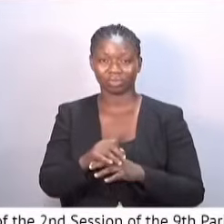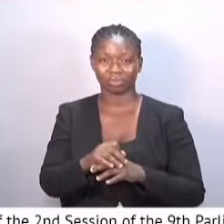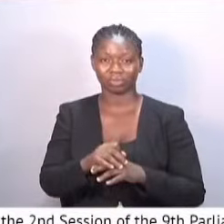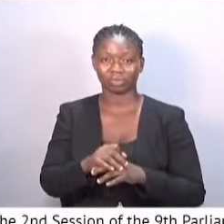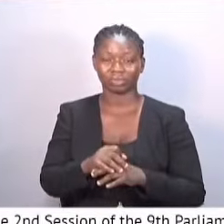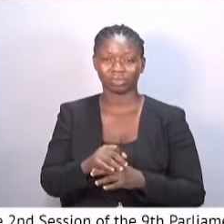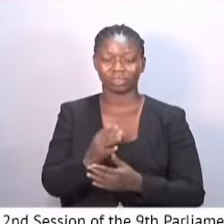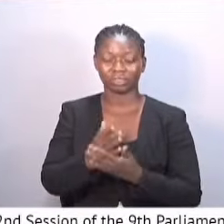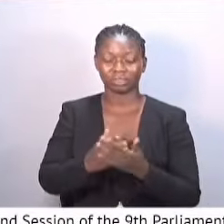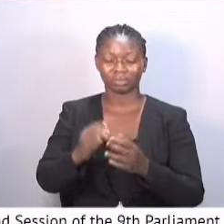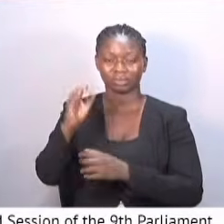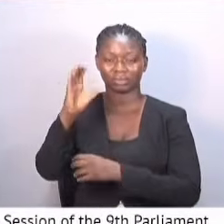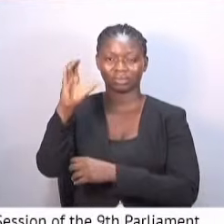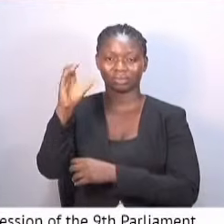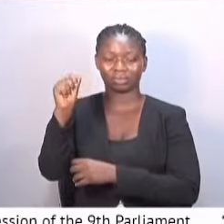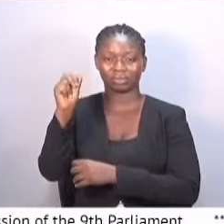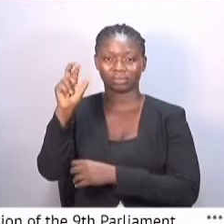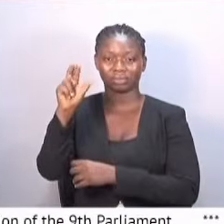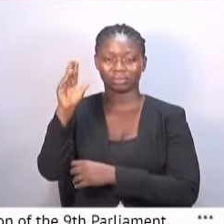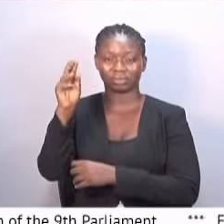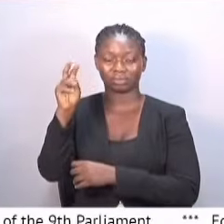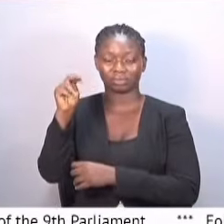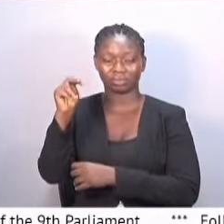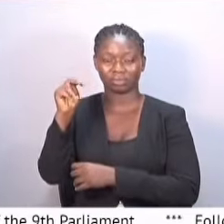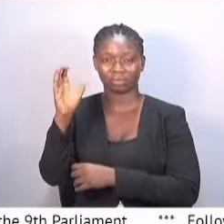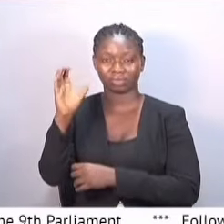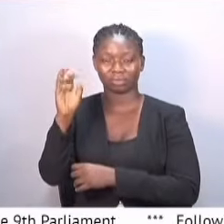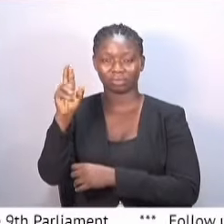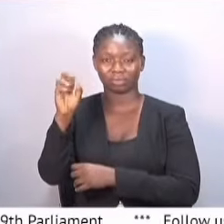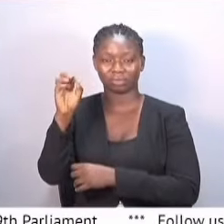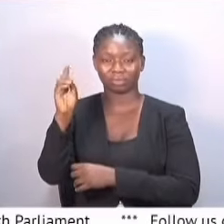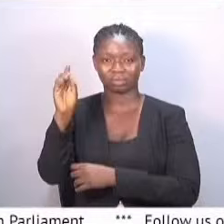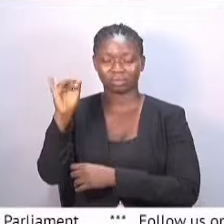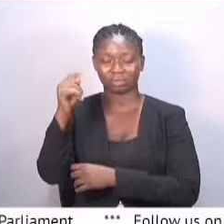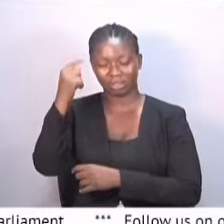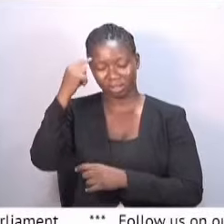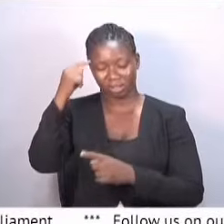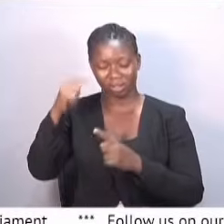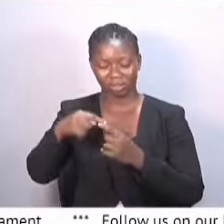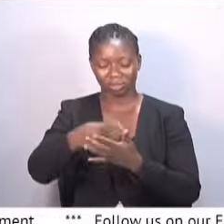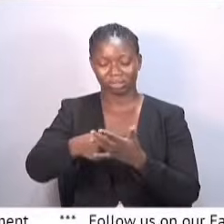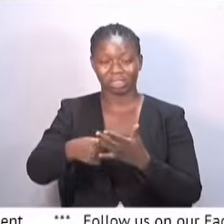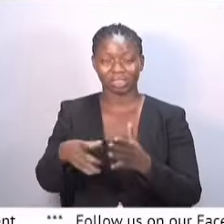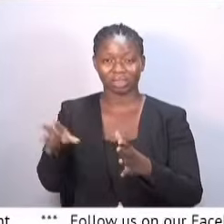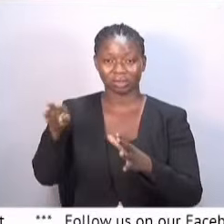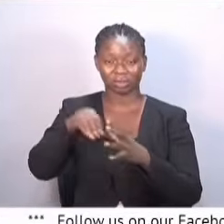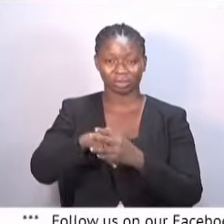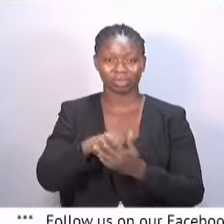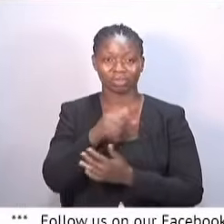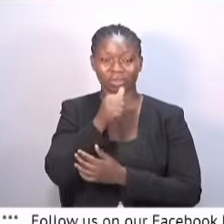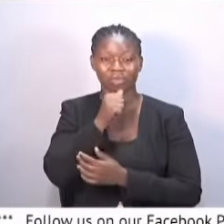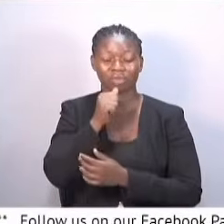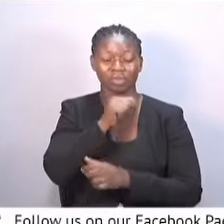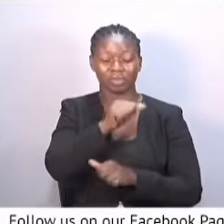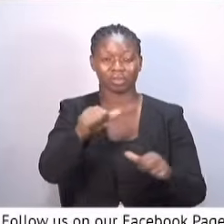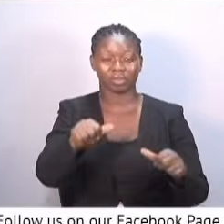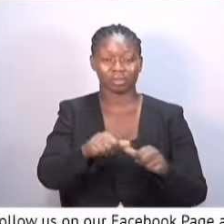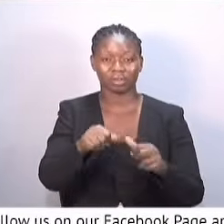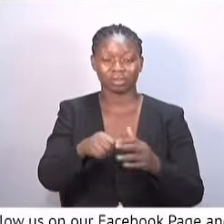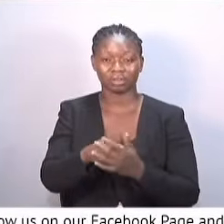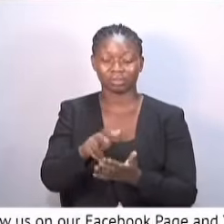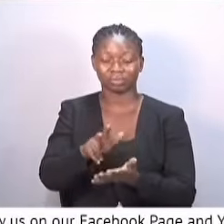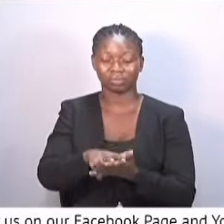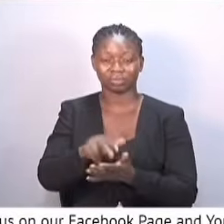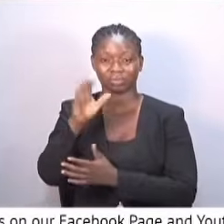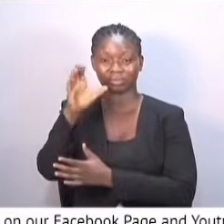of the following carbon credits agreement signed and the involvement of the private sector in the validation